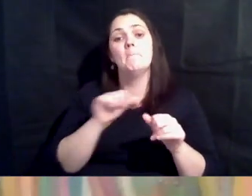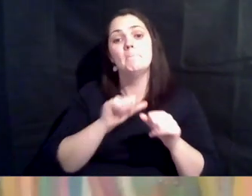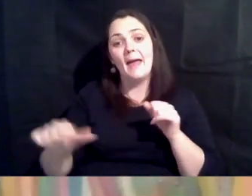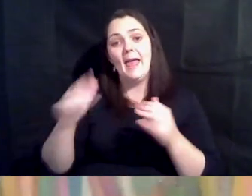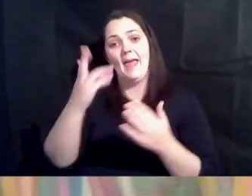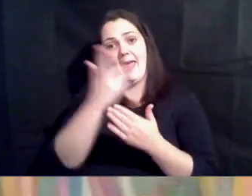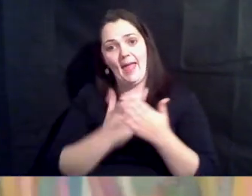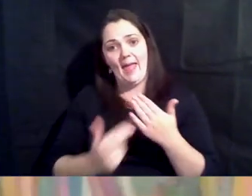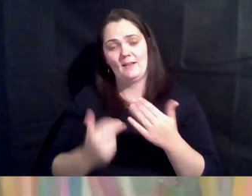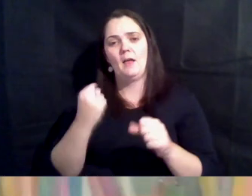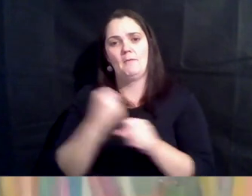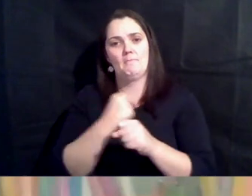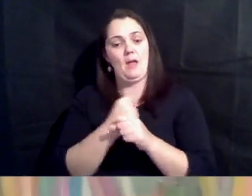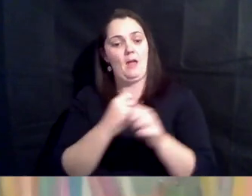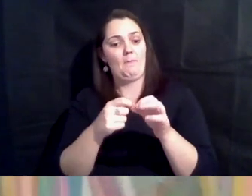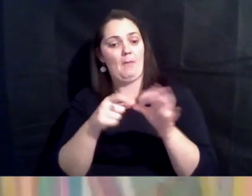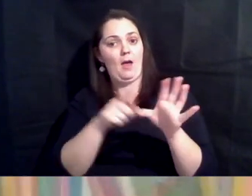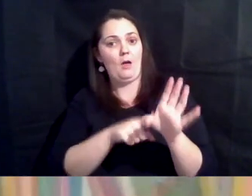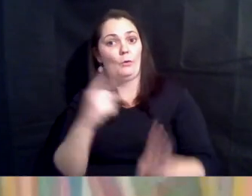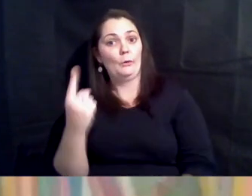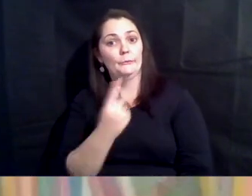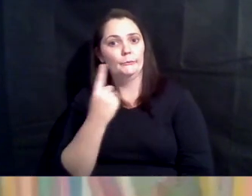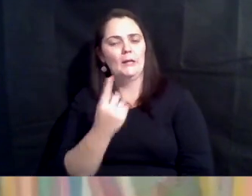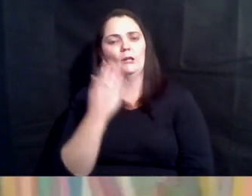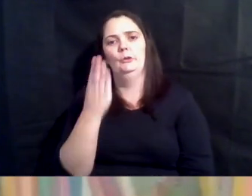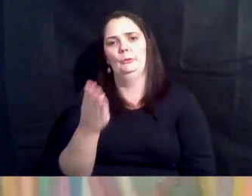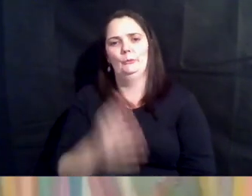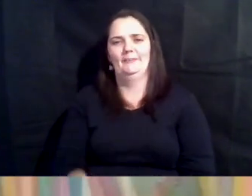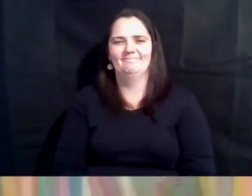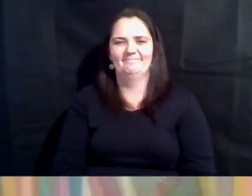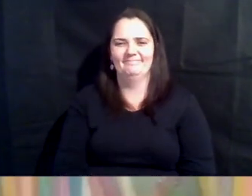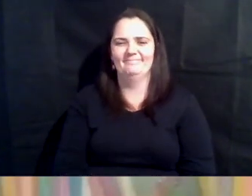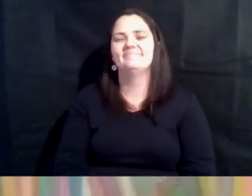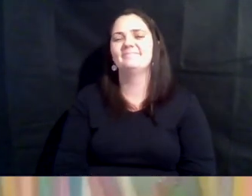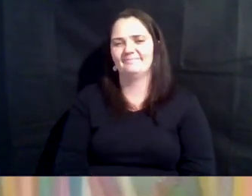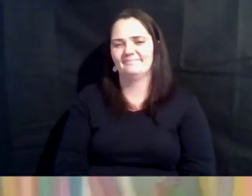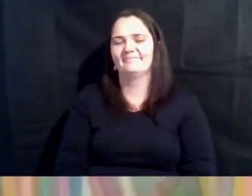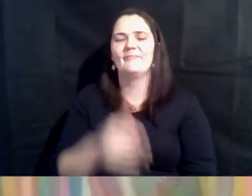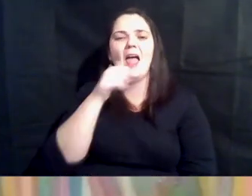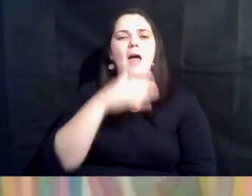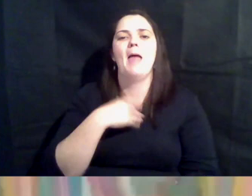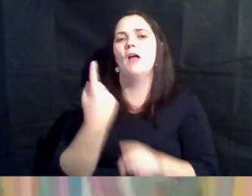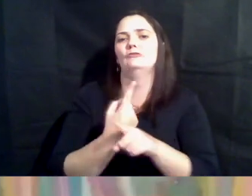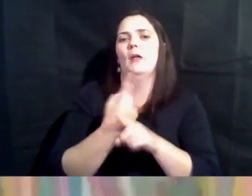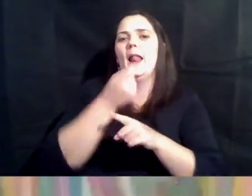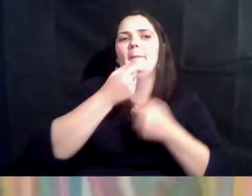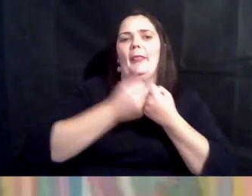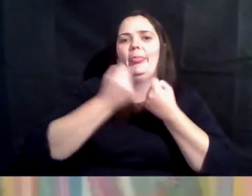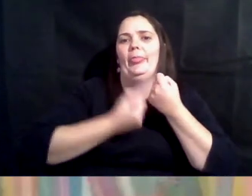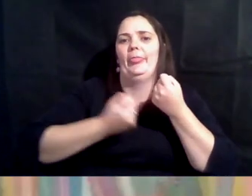you. You didn't know you were going to get some philosophical musings through this, but you